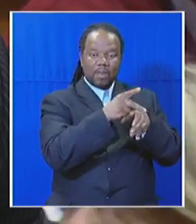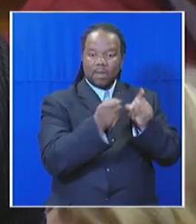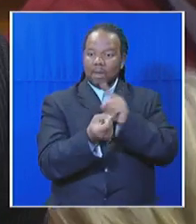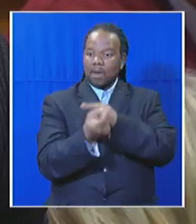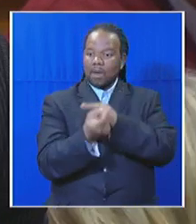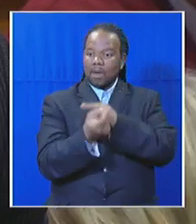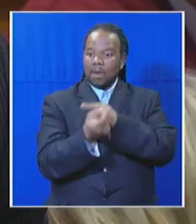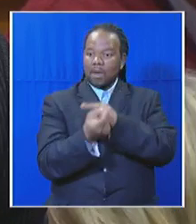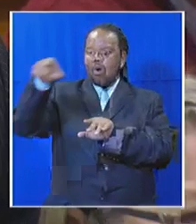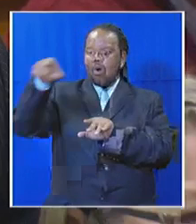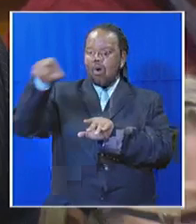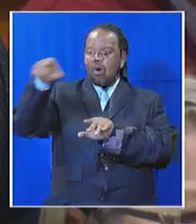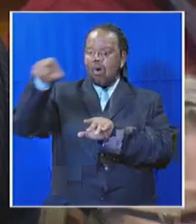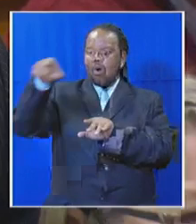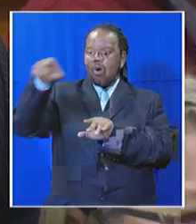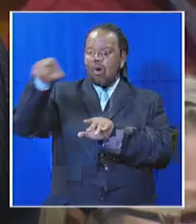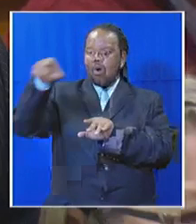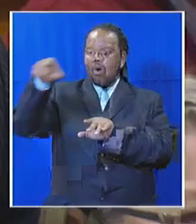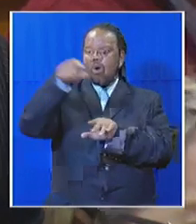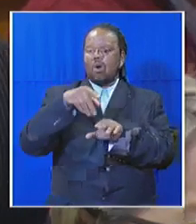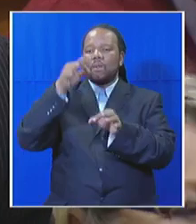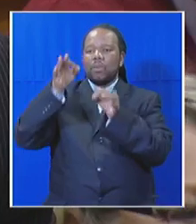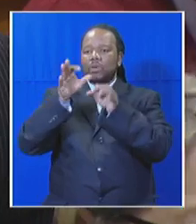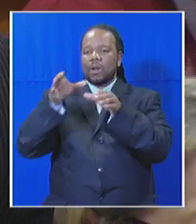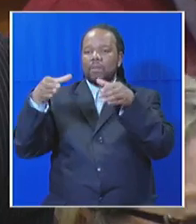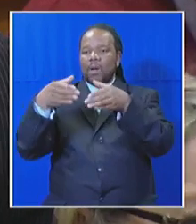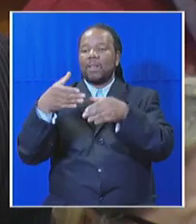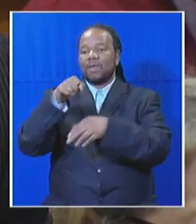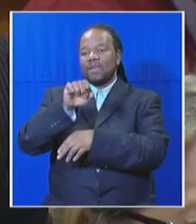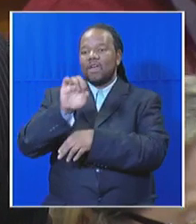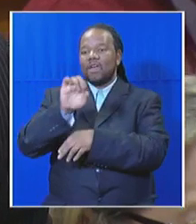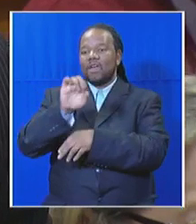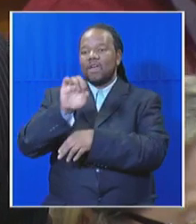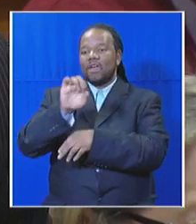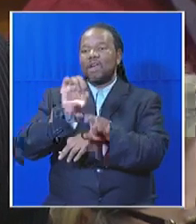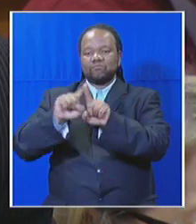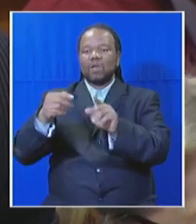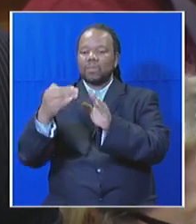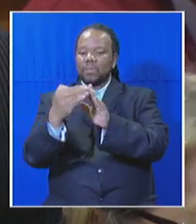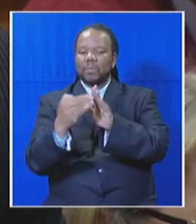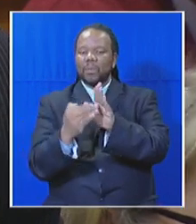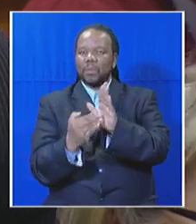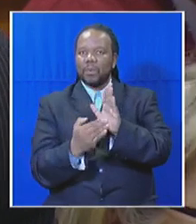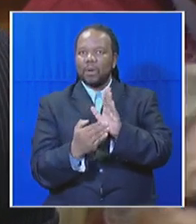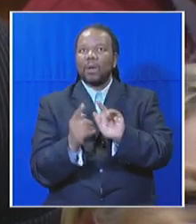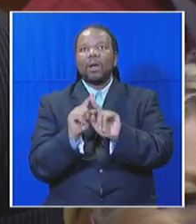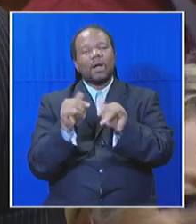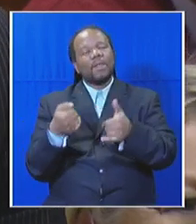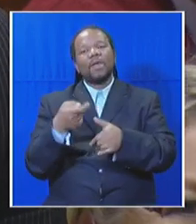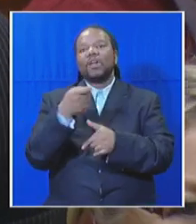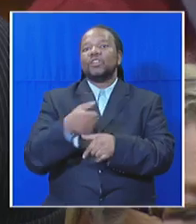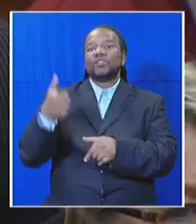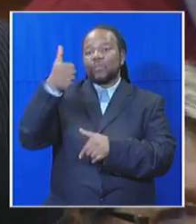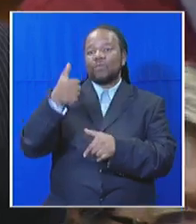the sequence was agreed and the EFF agreed to that sequence in the forum and the subsequent adoption